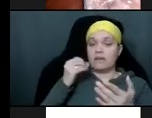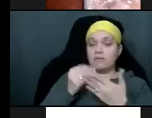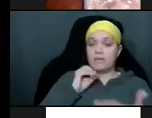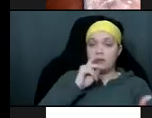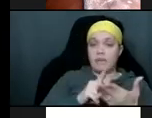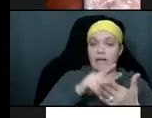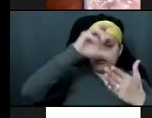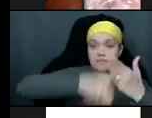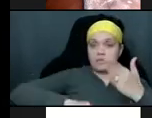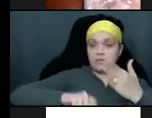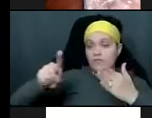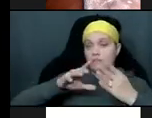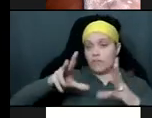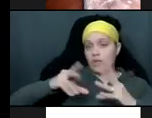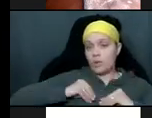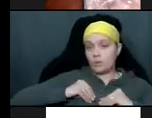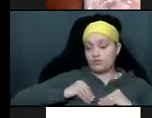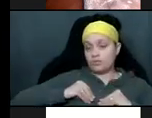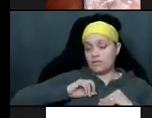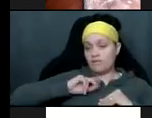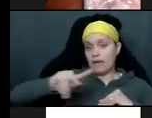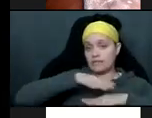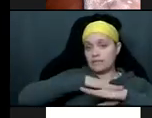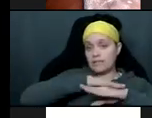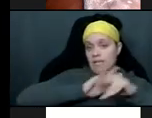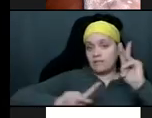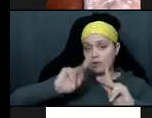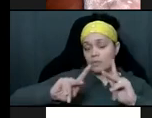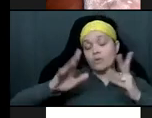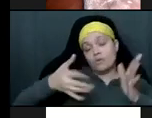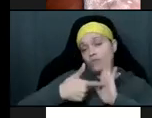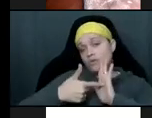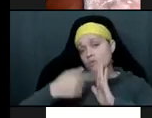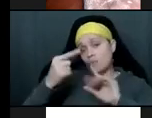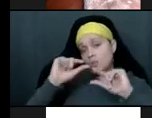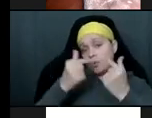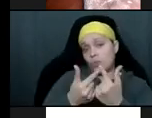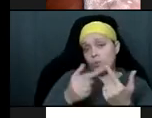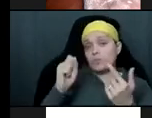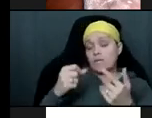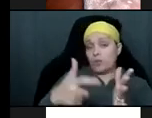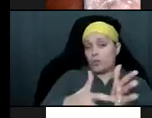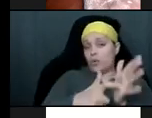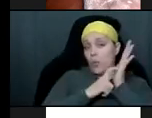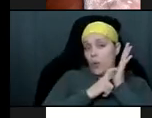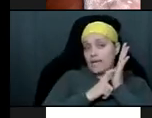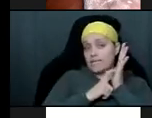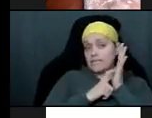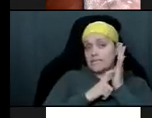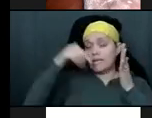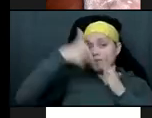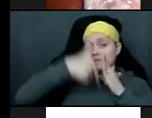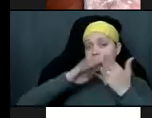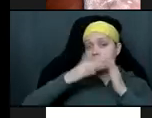away from the current owners to return it to the native peoples. For instance, one group did request downtown